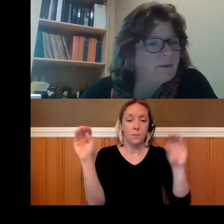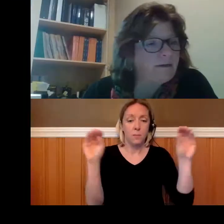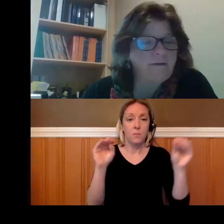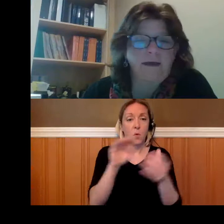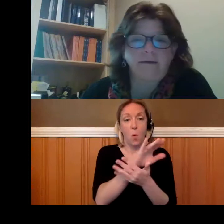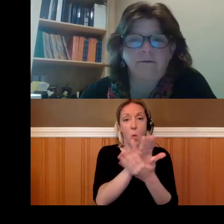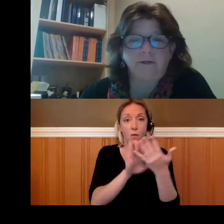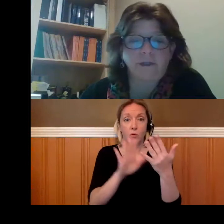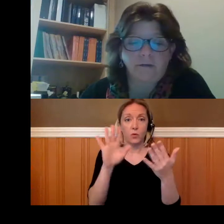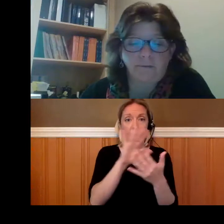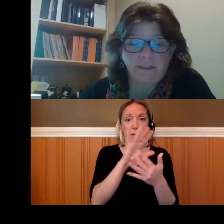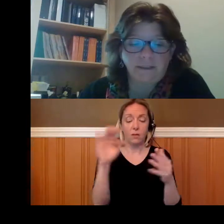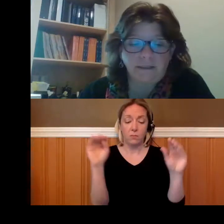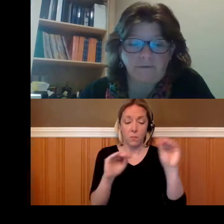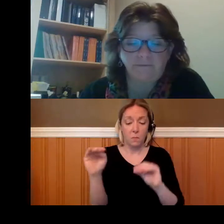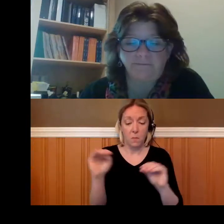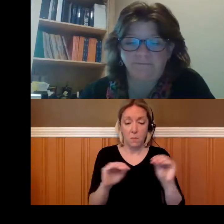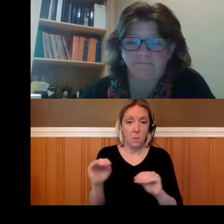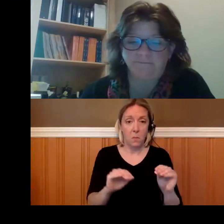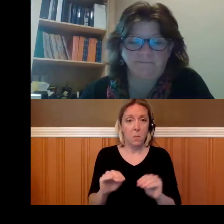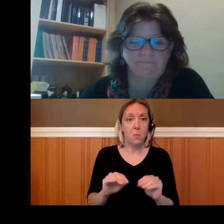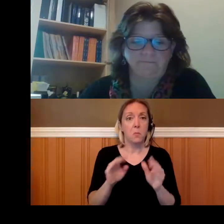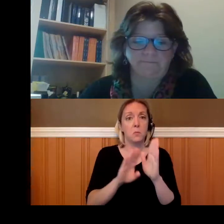your child can be successful.